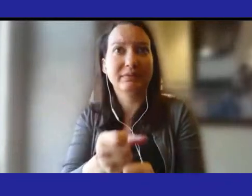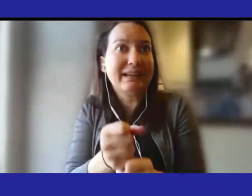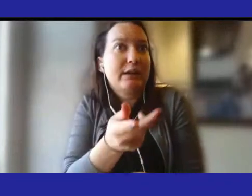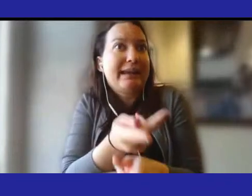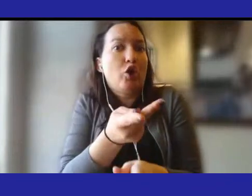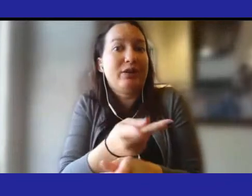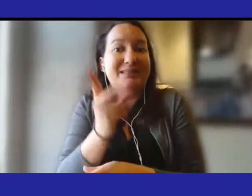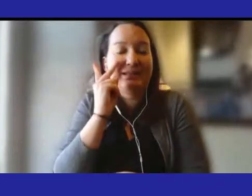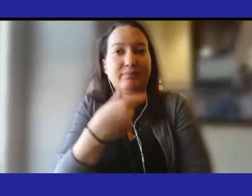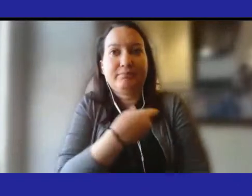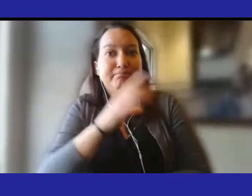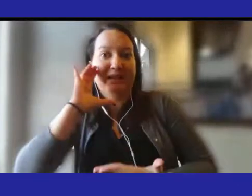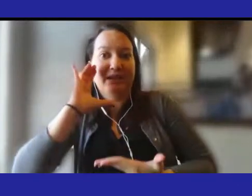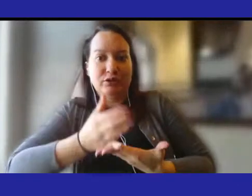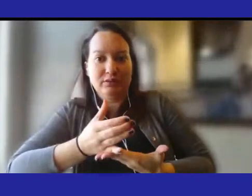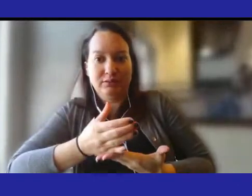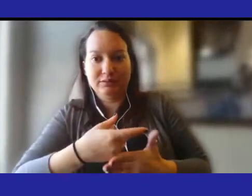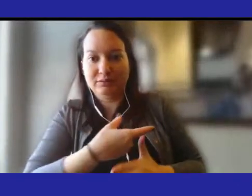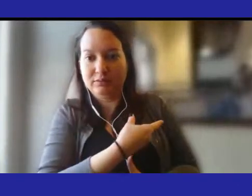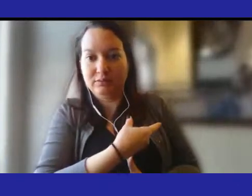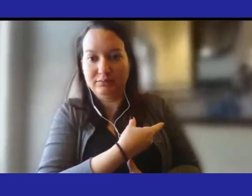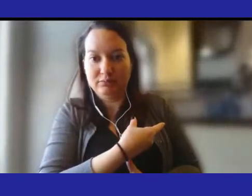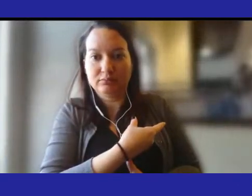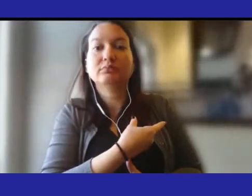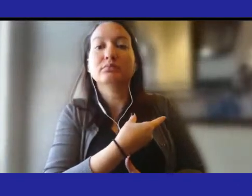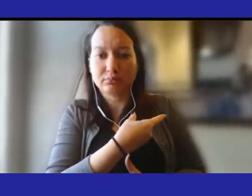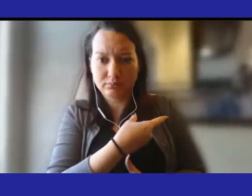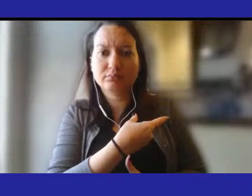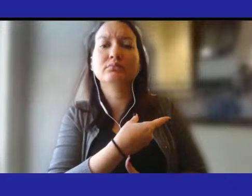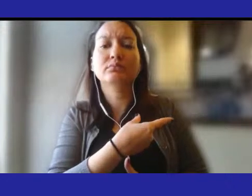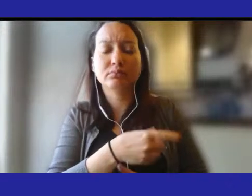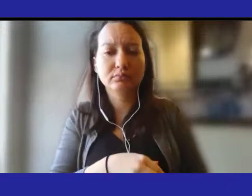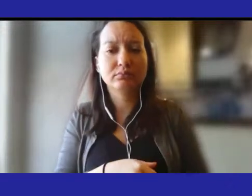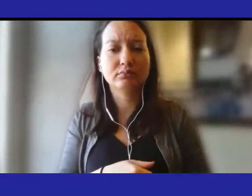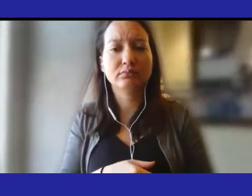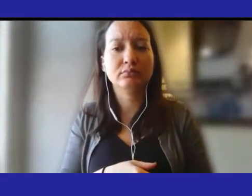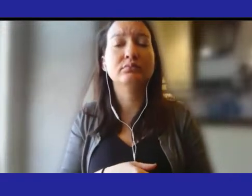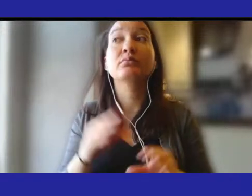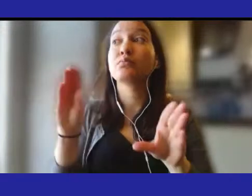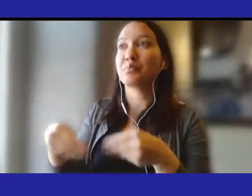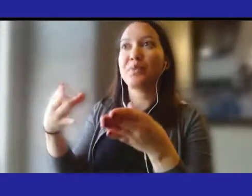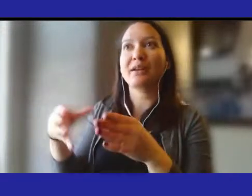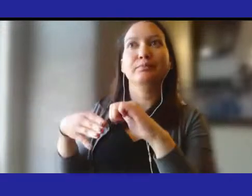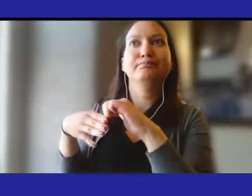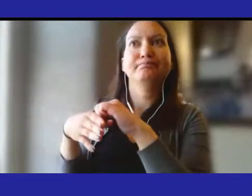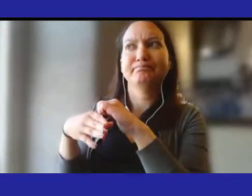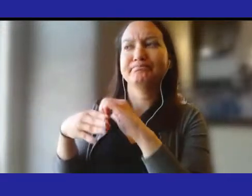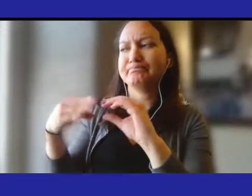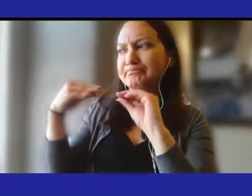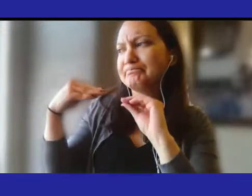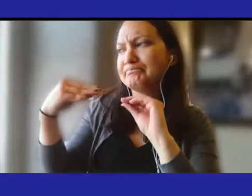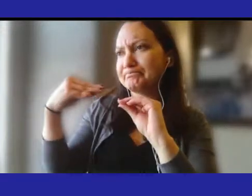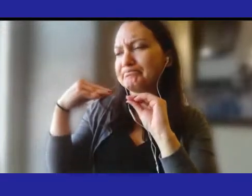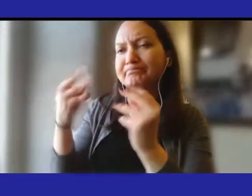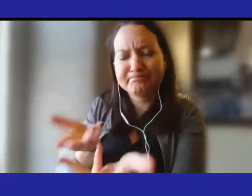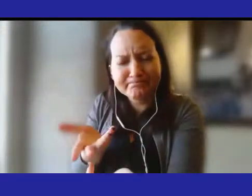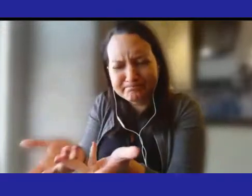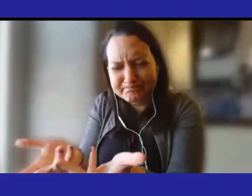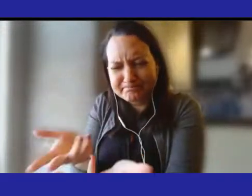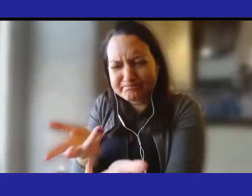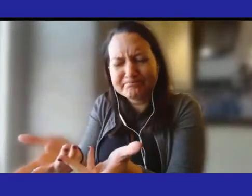in this picture, you can see this in this picture, a provider practicing the interaction with